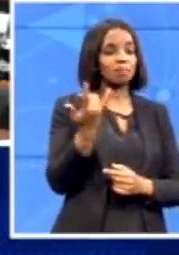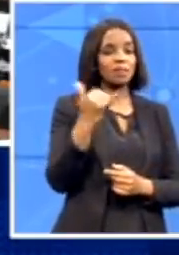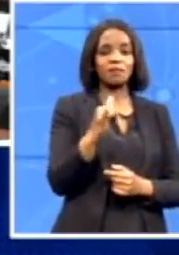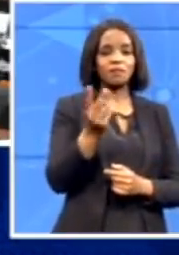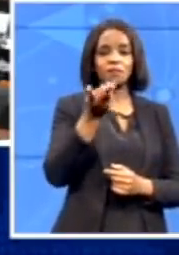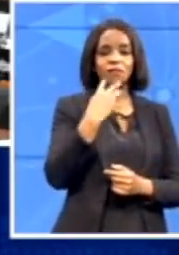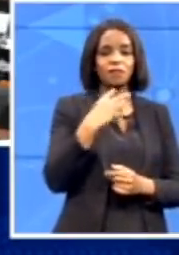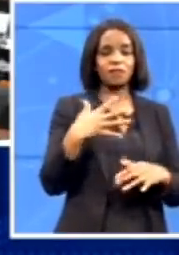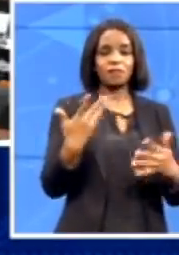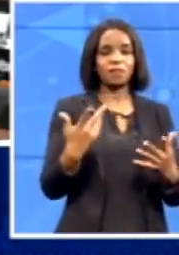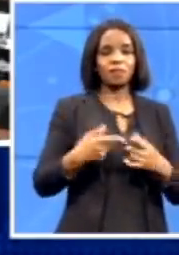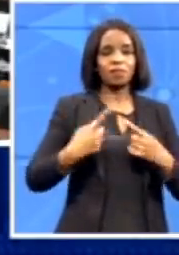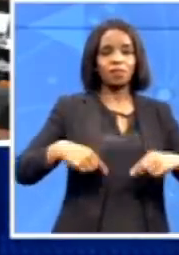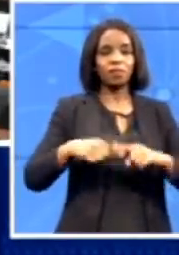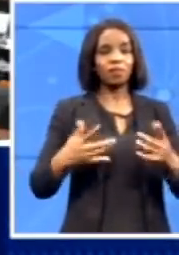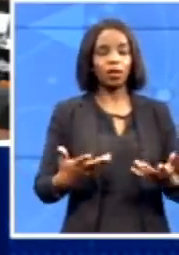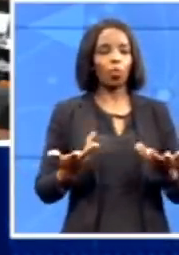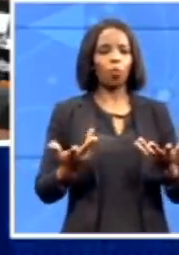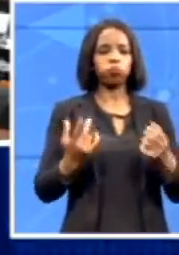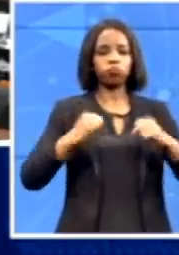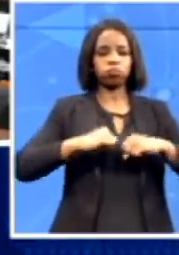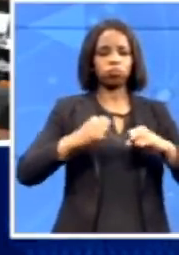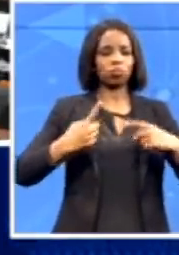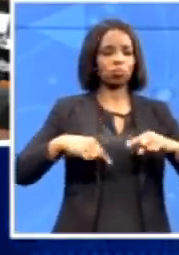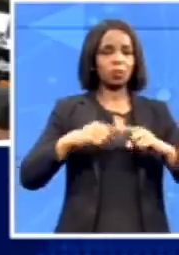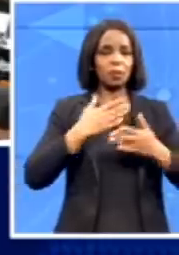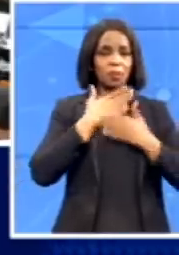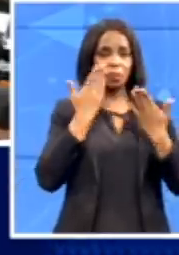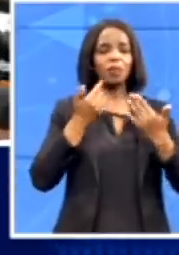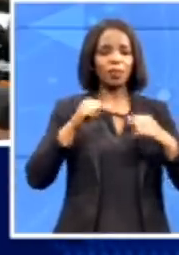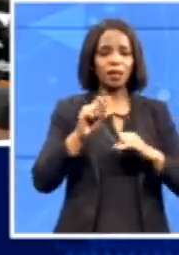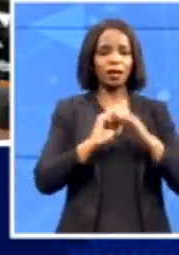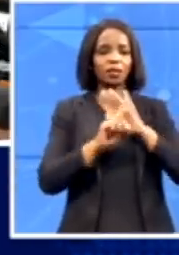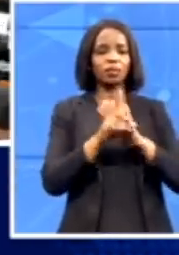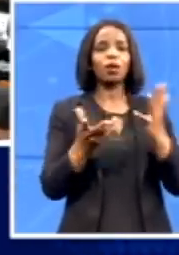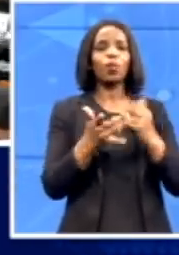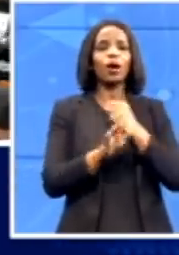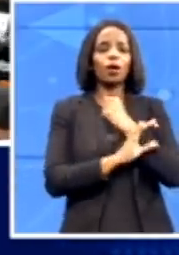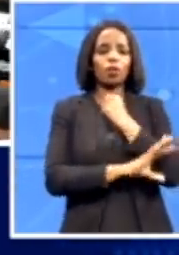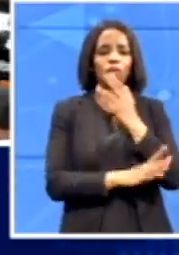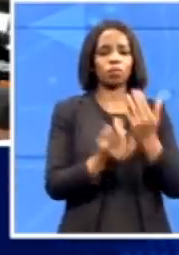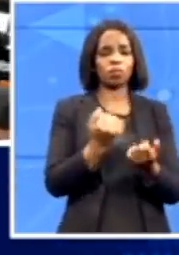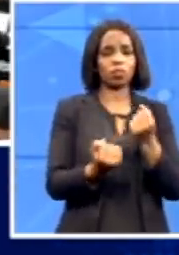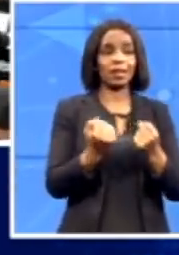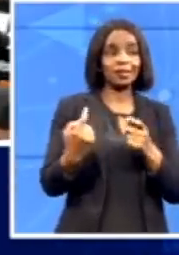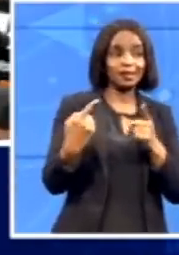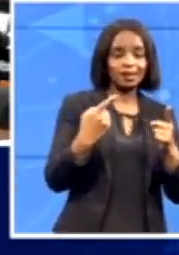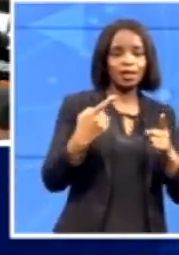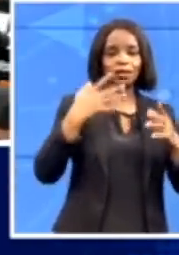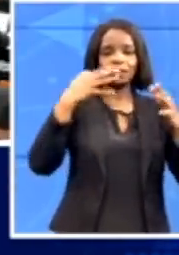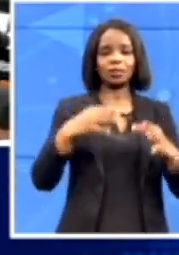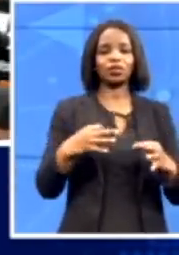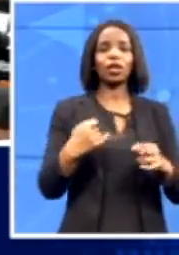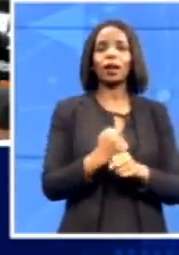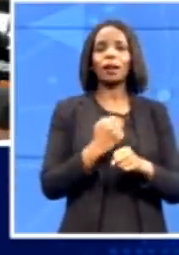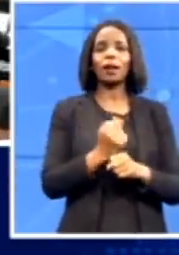agree with us, let's go to the Concord. And it is actually the Concord that will come to a decision which may favor us. What is of utmost importance